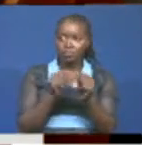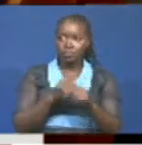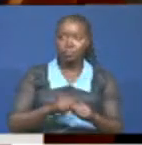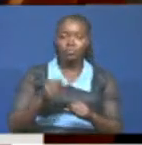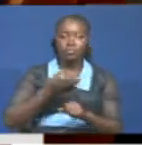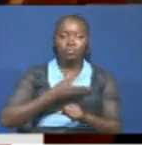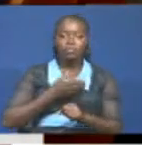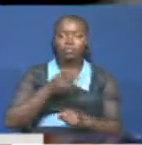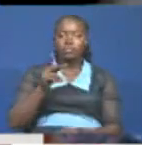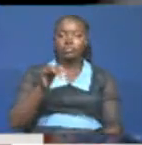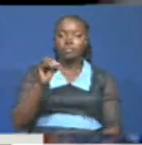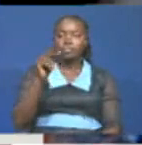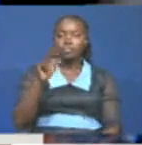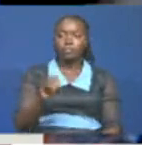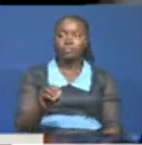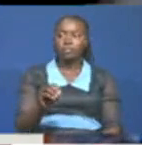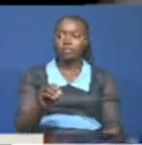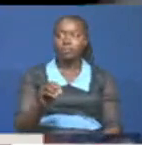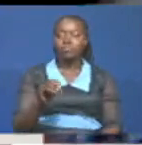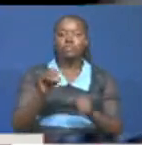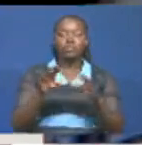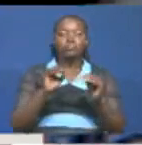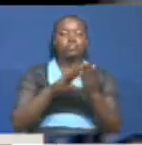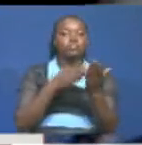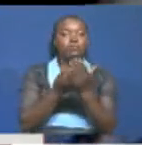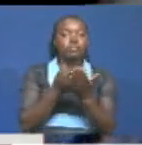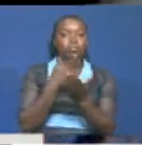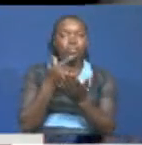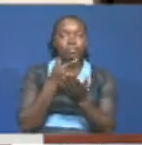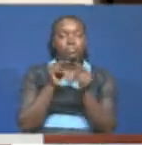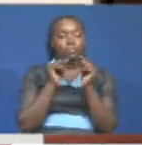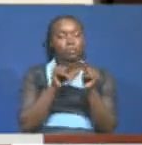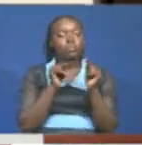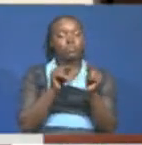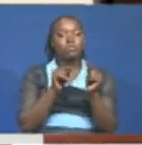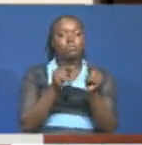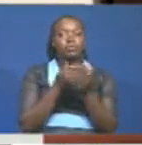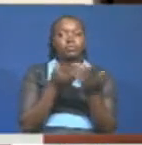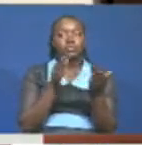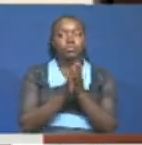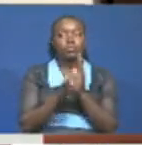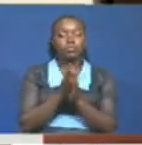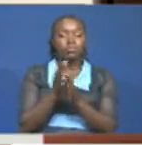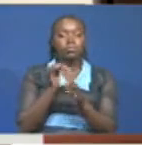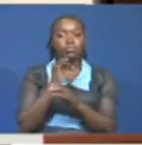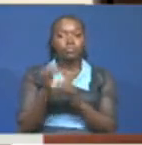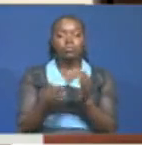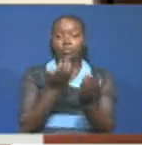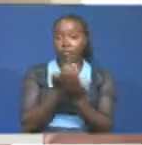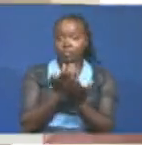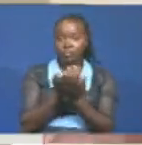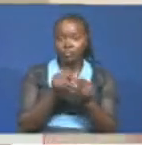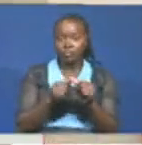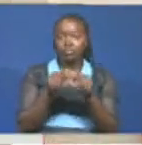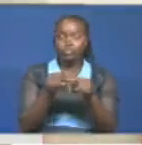Kioko Kilukumi, has welcomed the application, saying the accused had been charged without conclusive evidence to sustain a